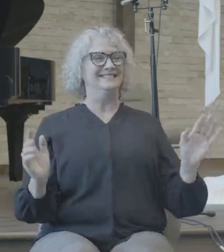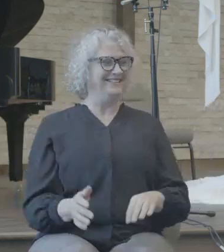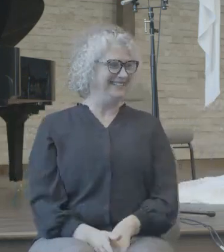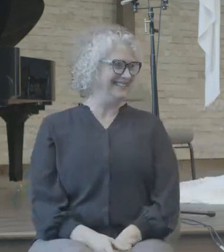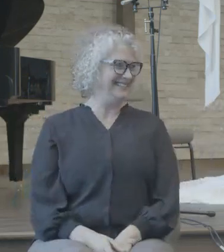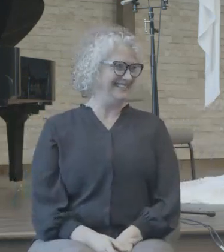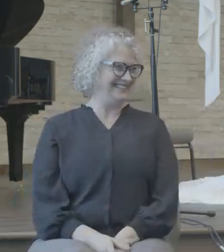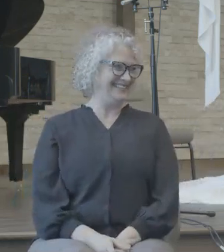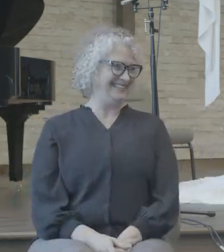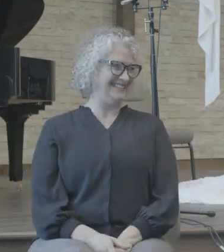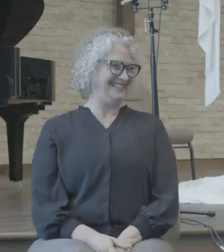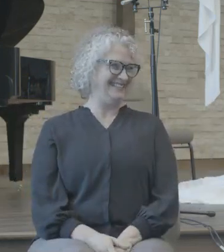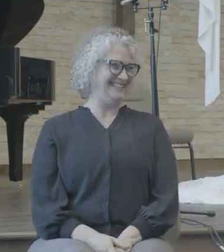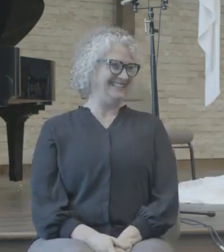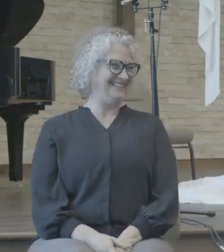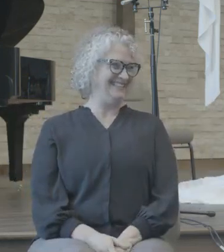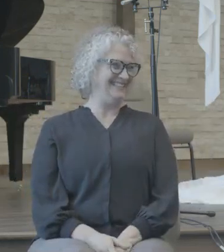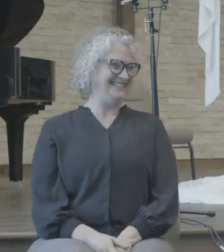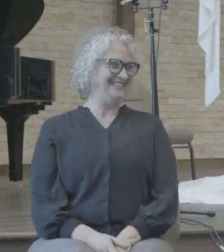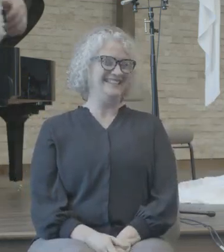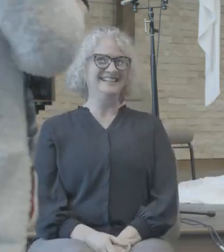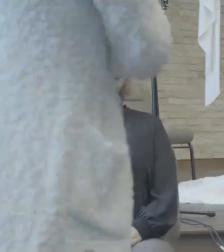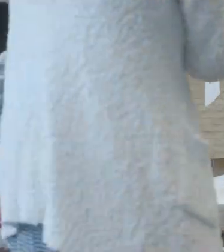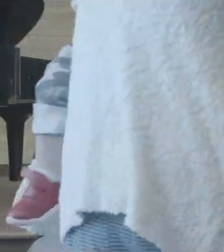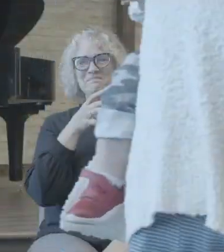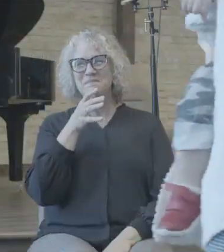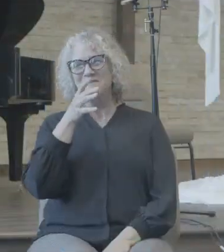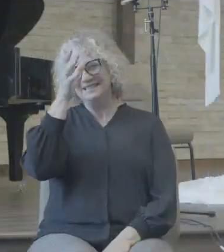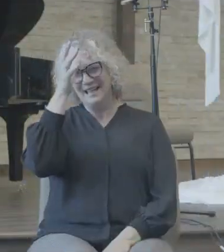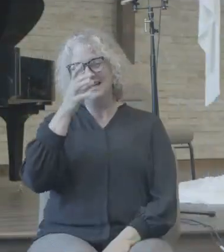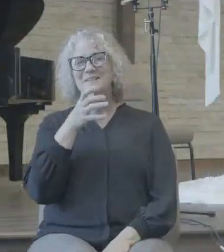There you go. Moms and dads and grandpas can wave back.